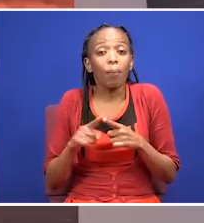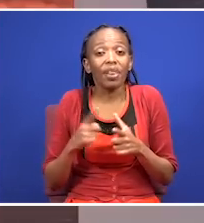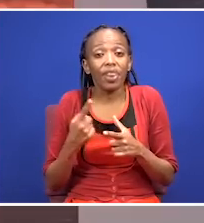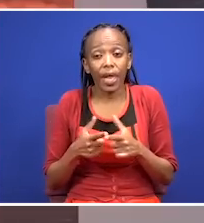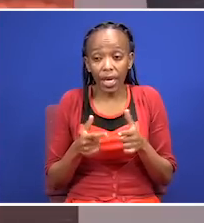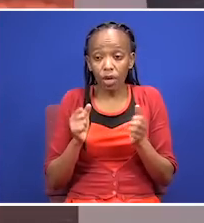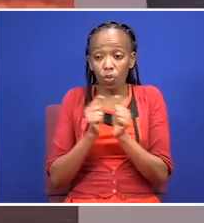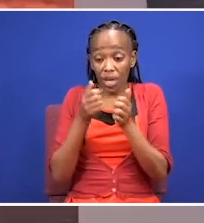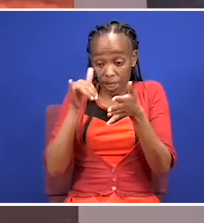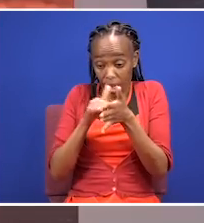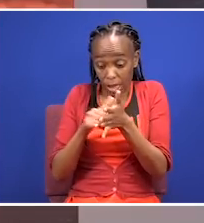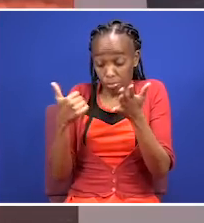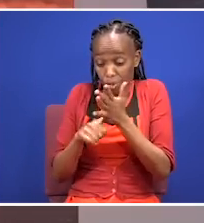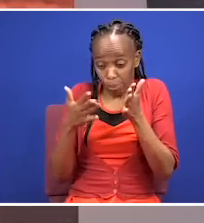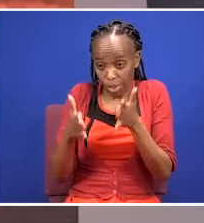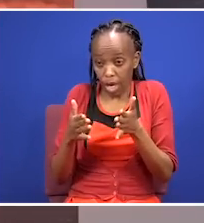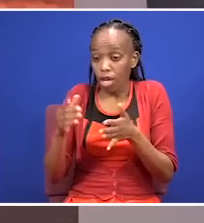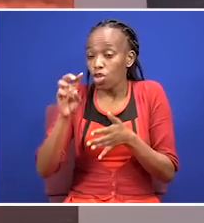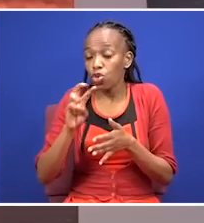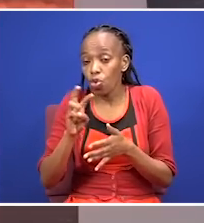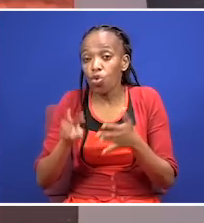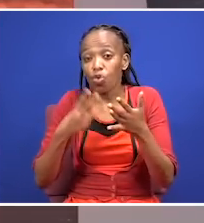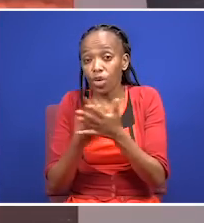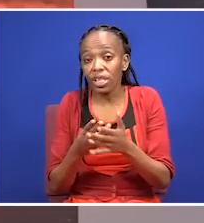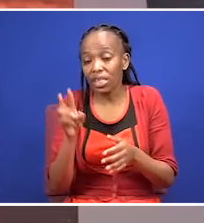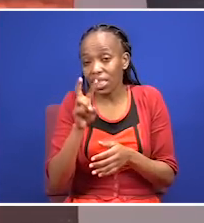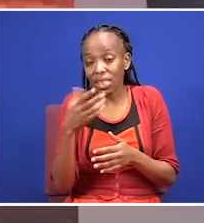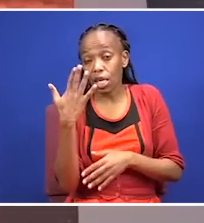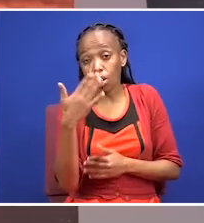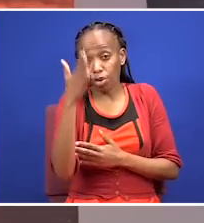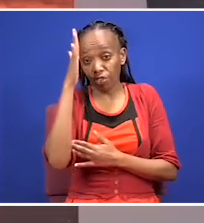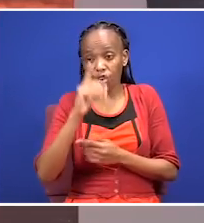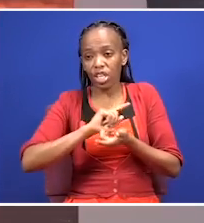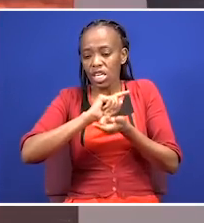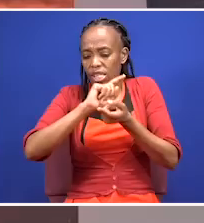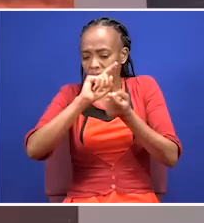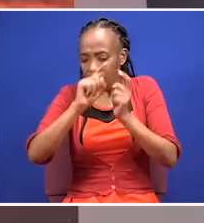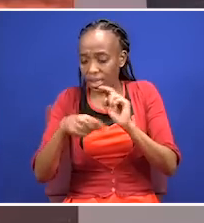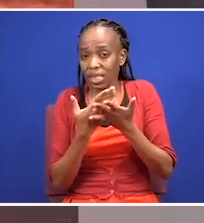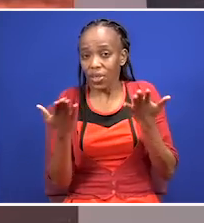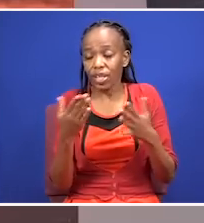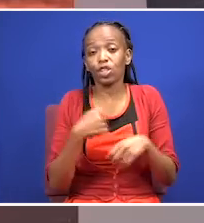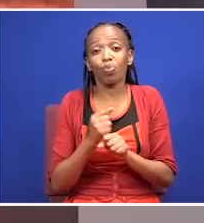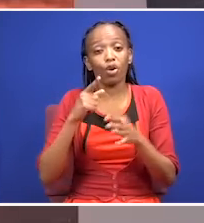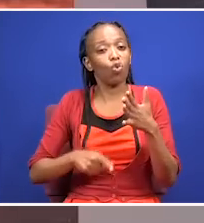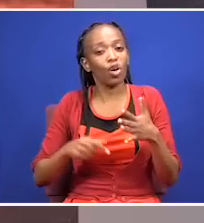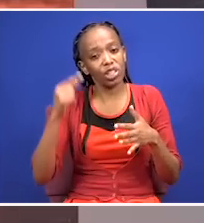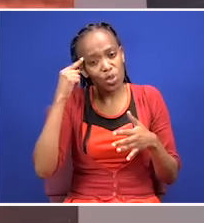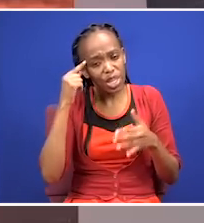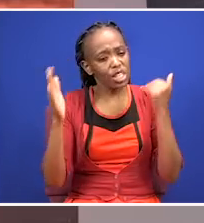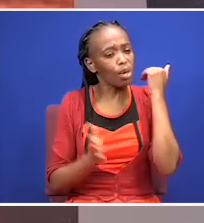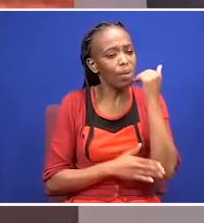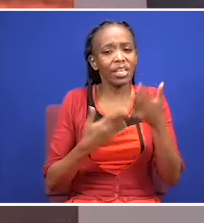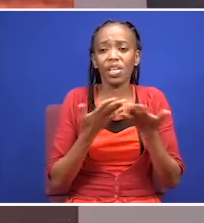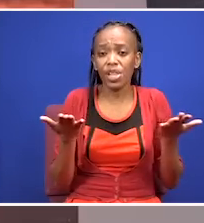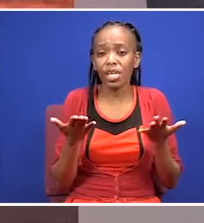the midst of that mess you witness and you see the finger of god turning things around to make what looked like a very bad